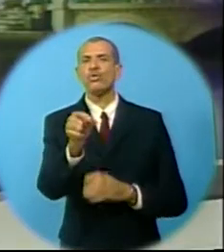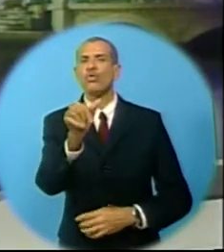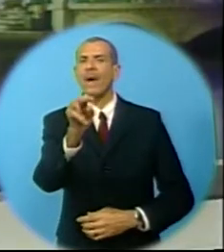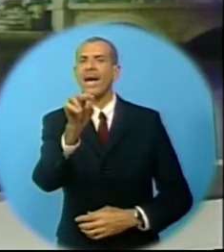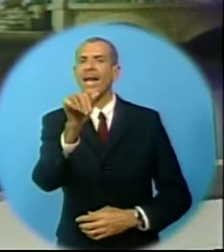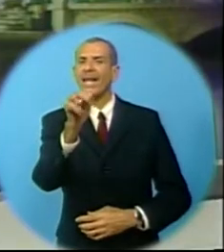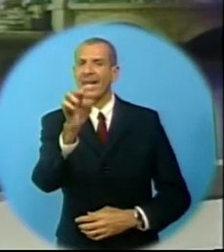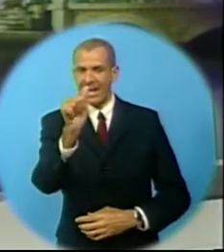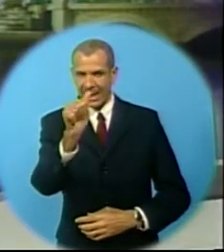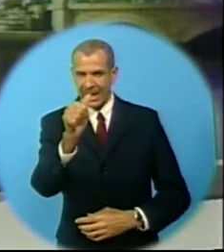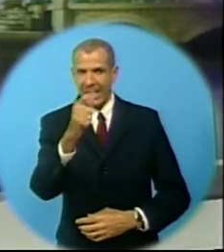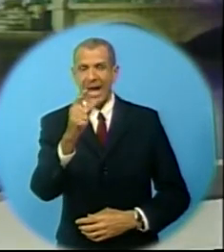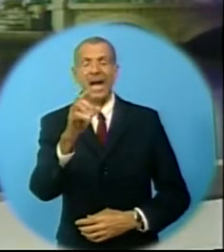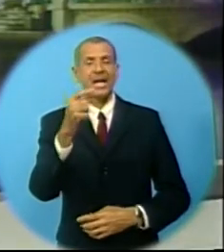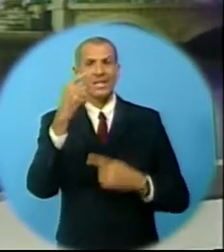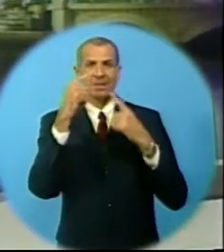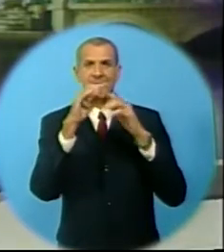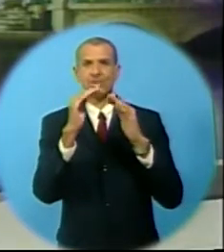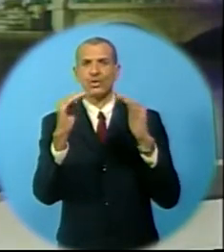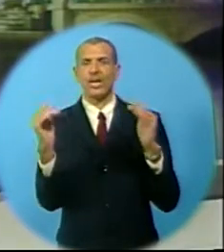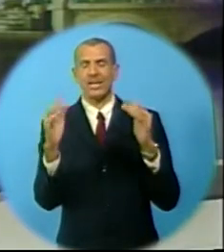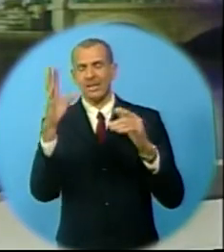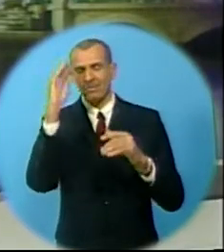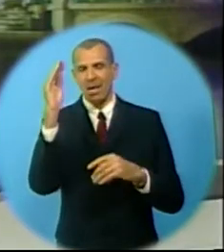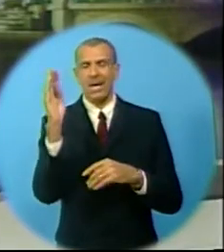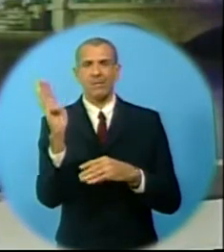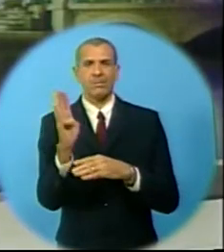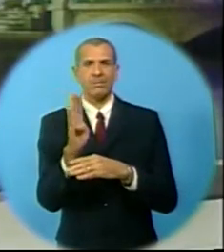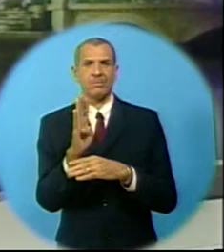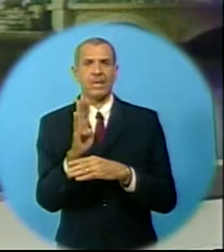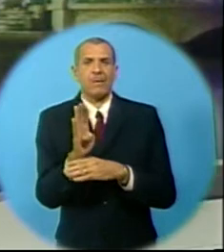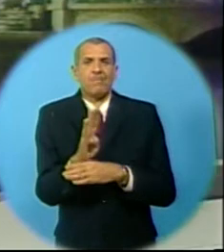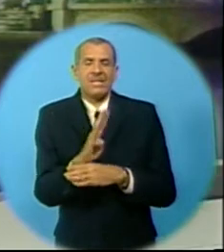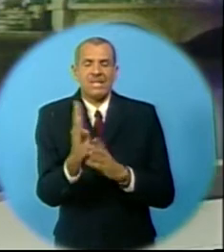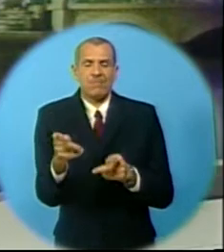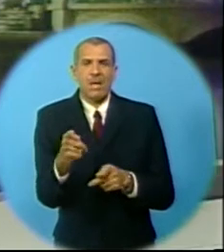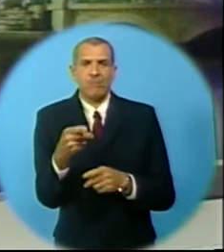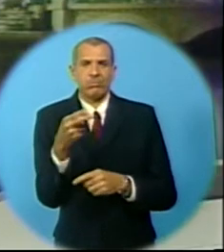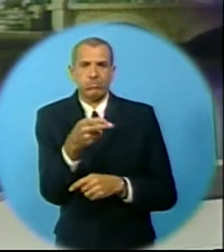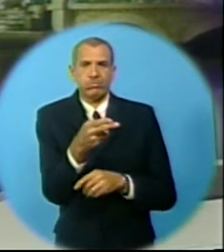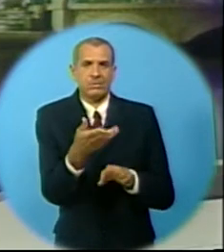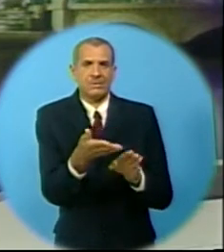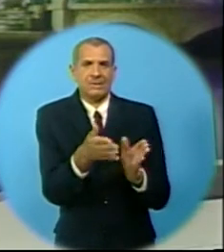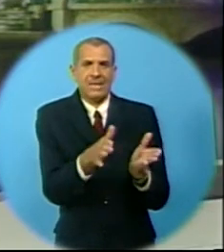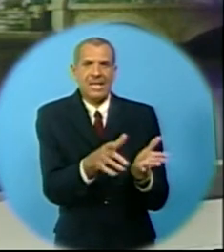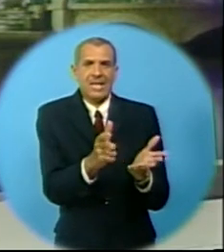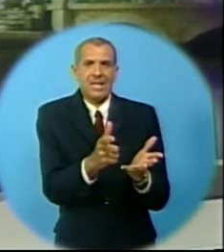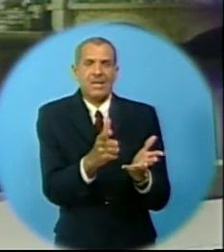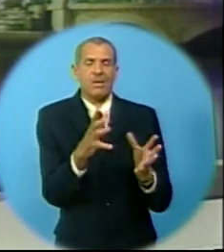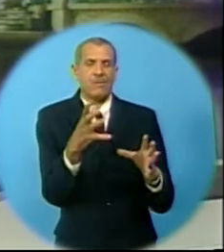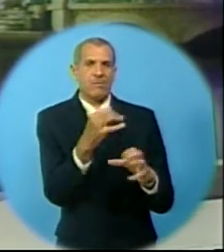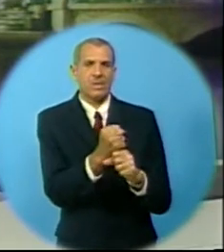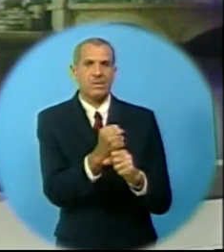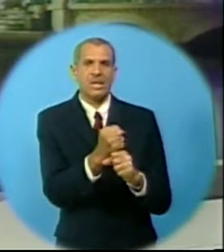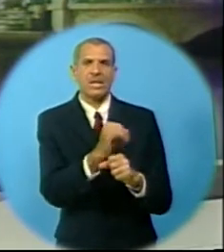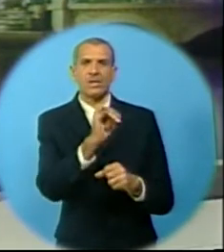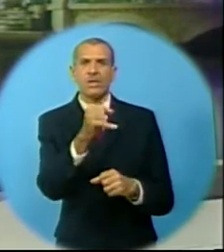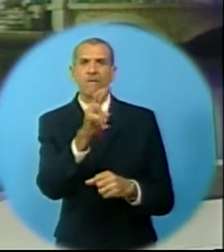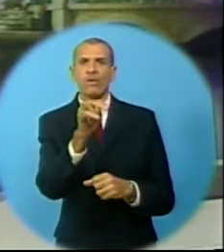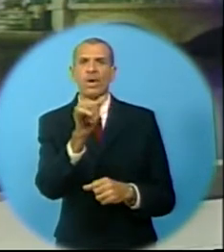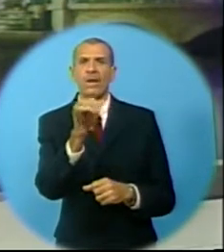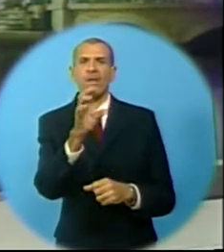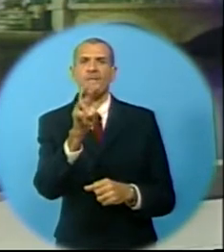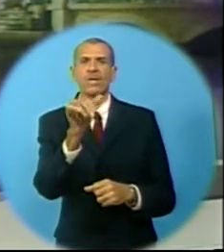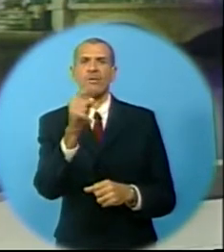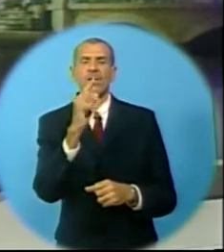after a Chinese businessman was killed in the full view of his children, the police have managed to arrest a suspect. Javon Vickery